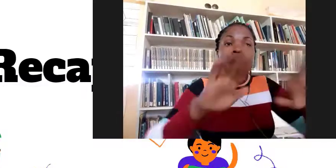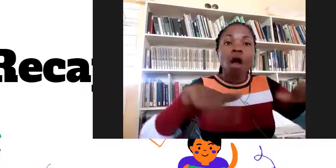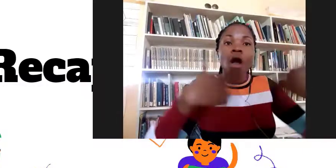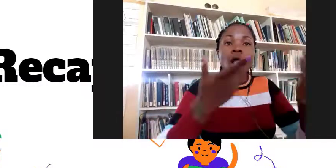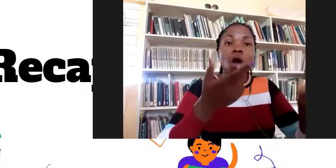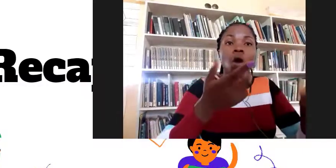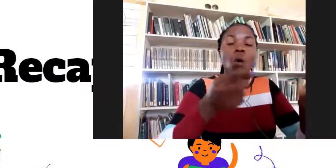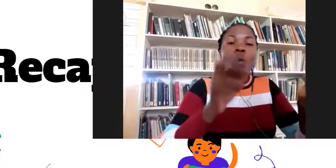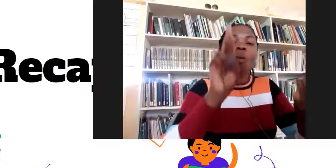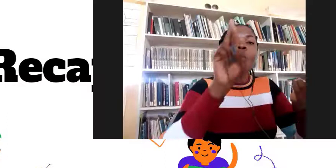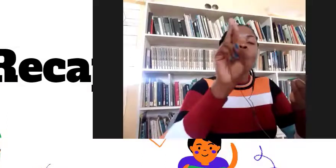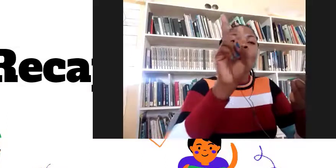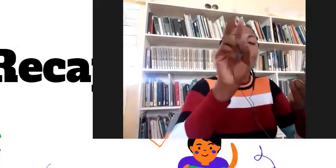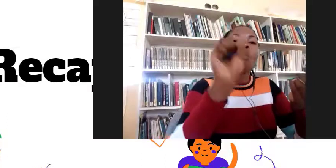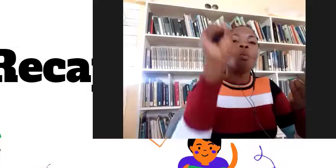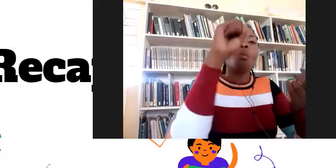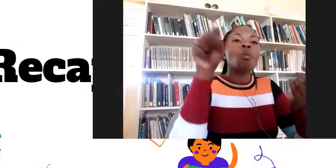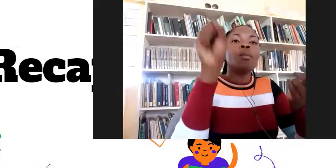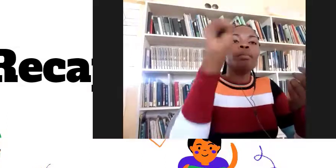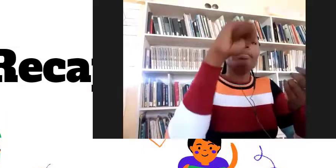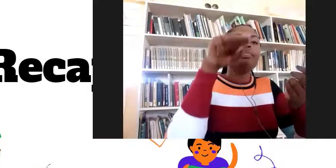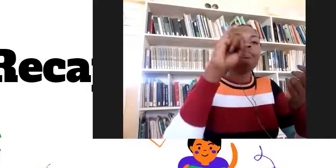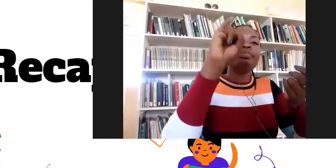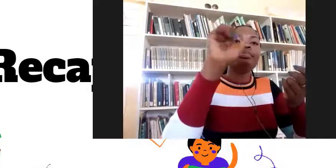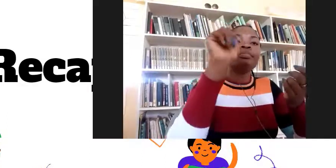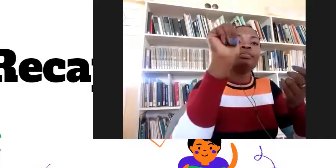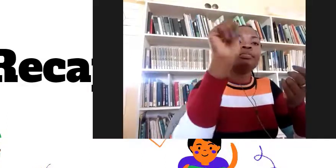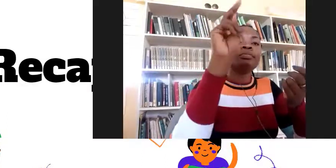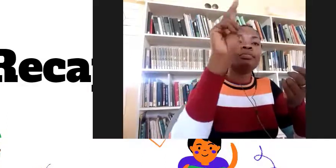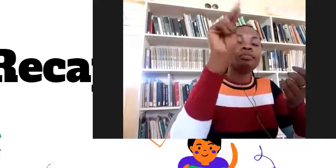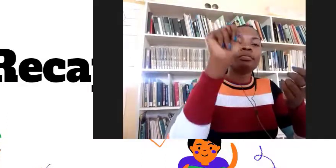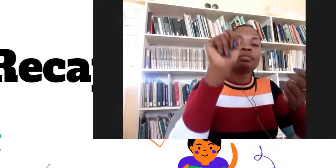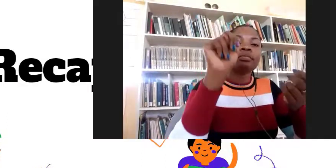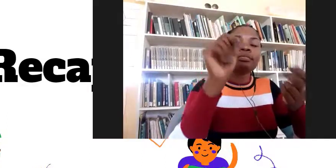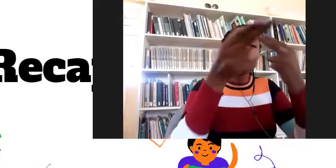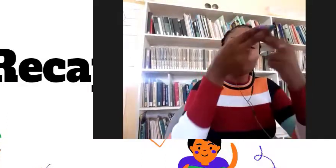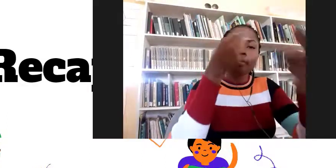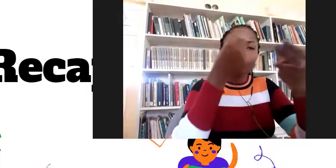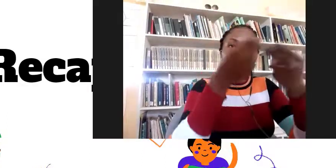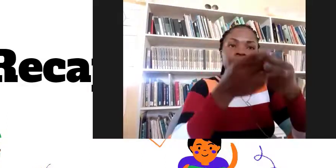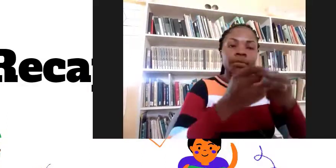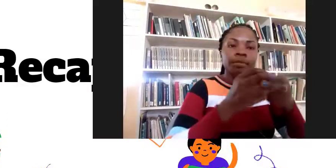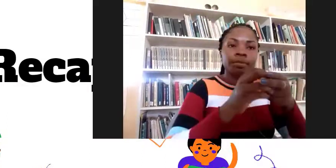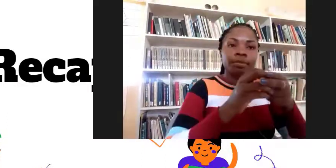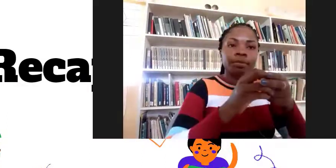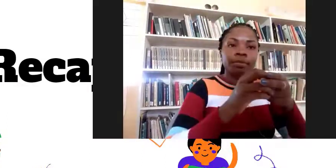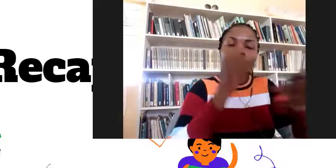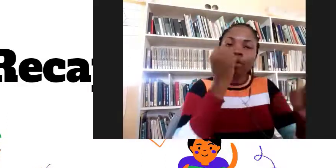compared to the modern way of multiplication. And we have used